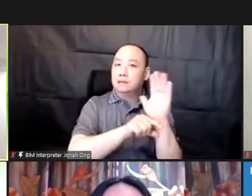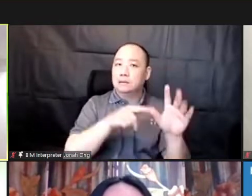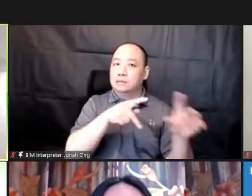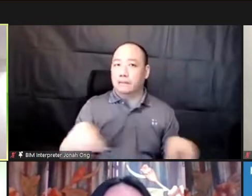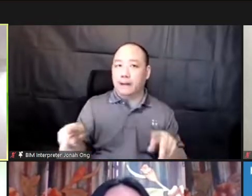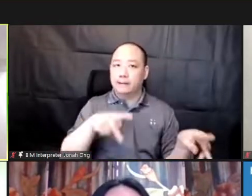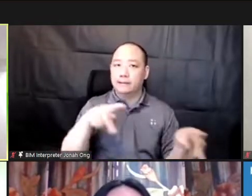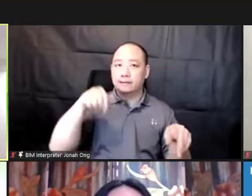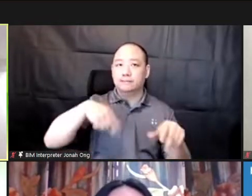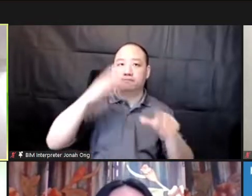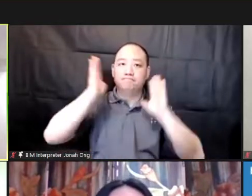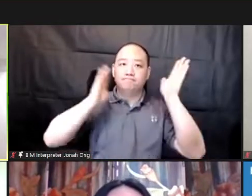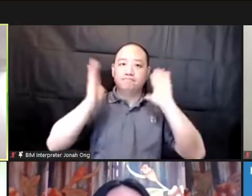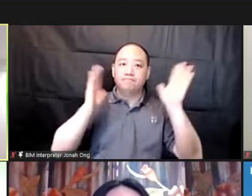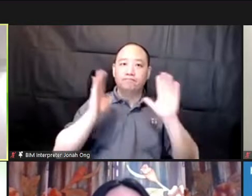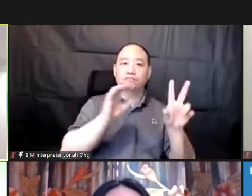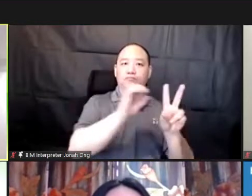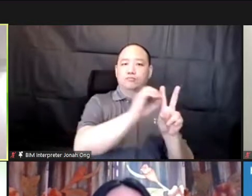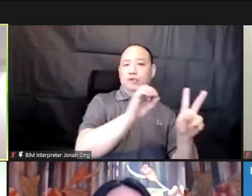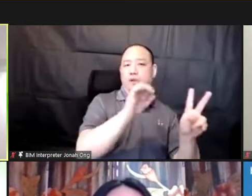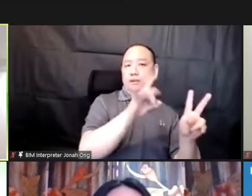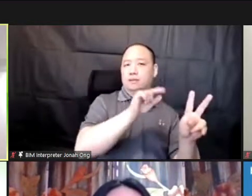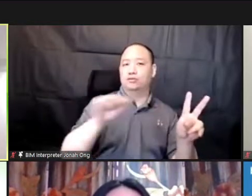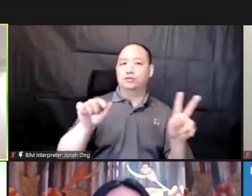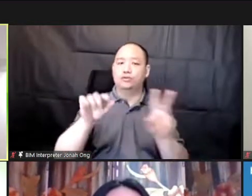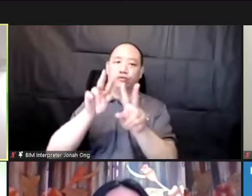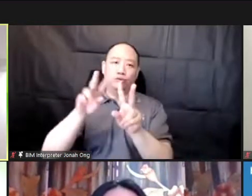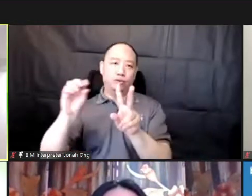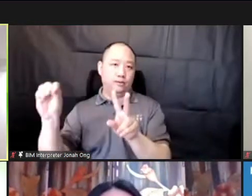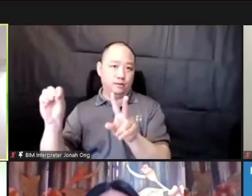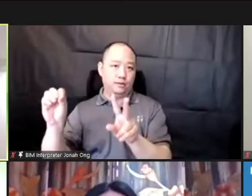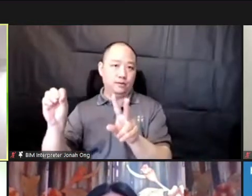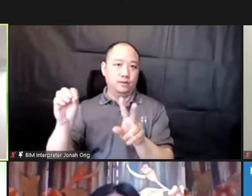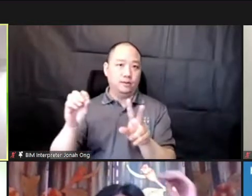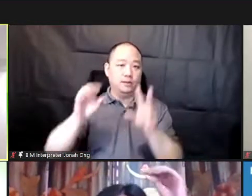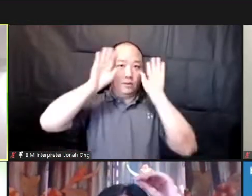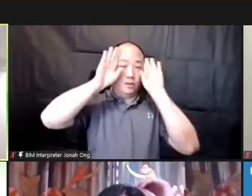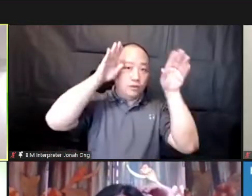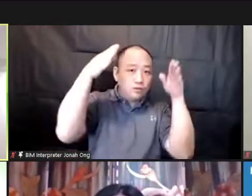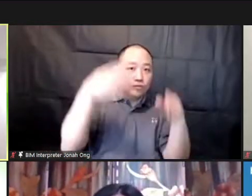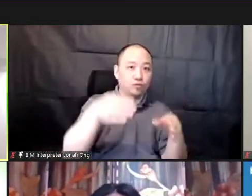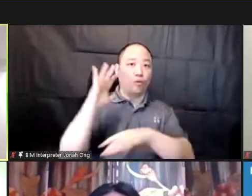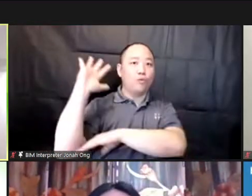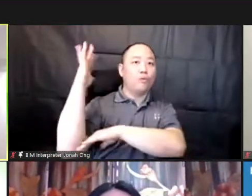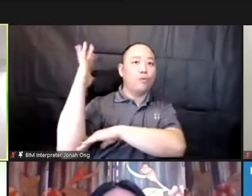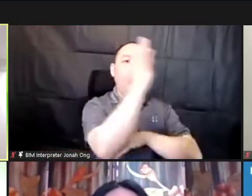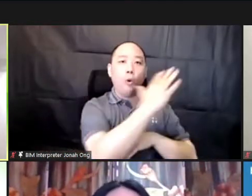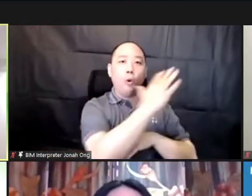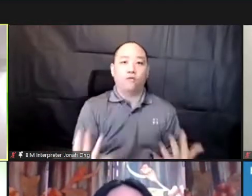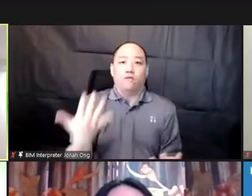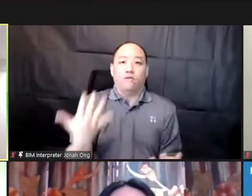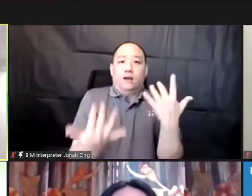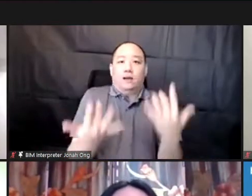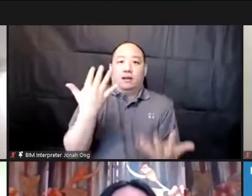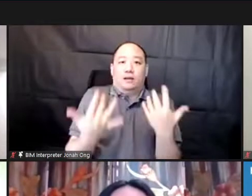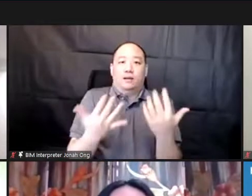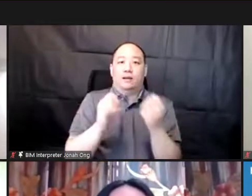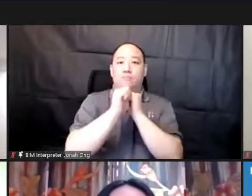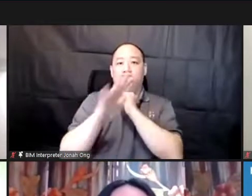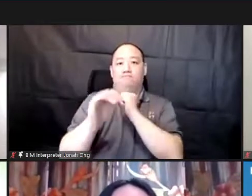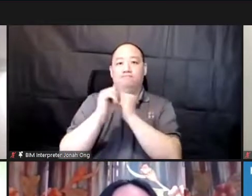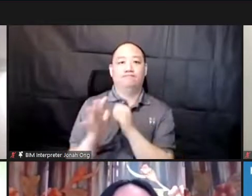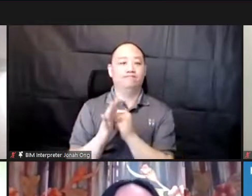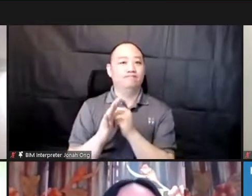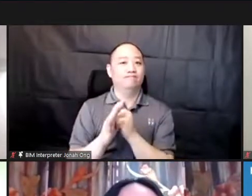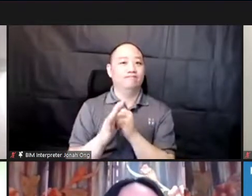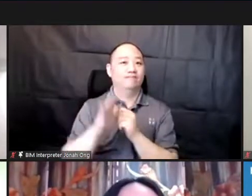2020. Currently, he is focusing on the haze and forest fires campaign. So, say hi. Yep. Hello, everyone.